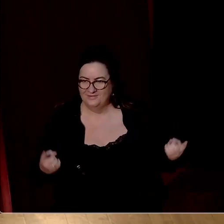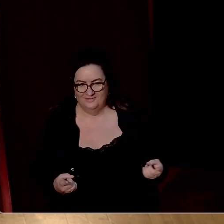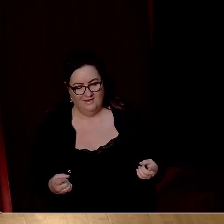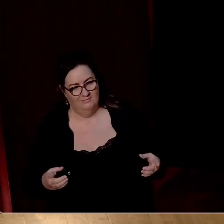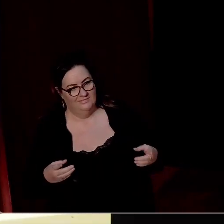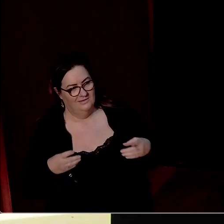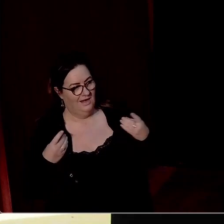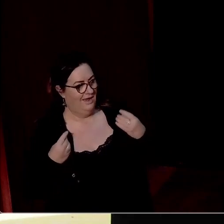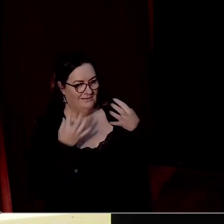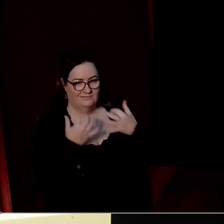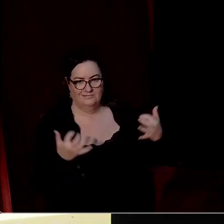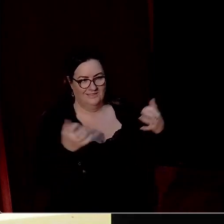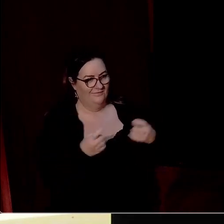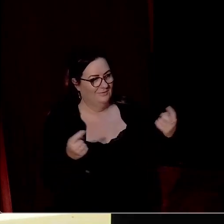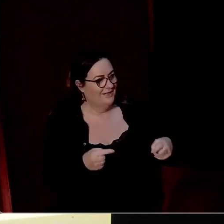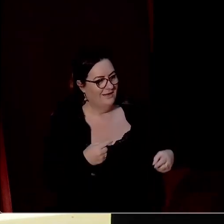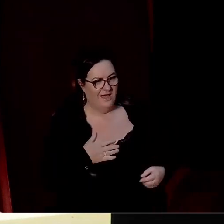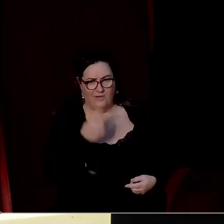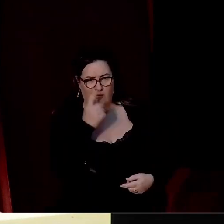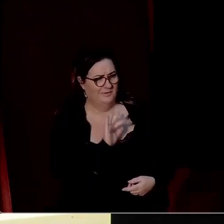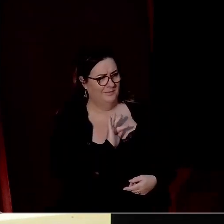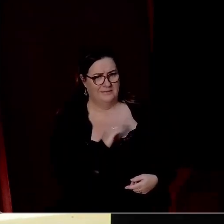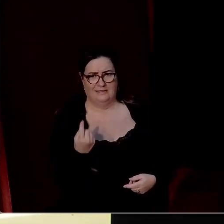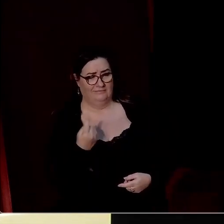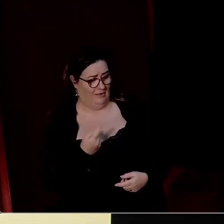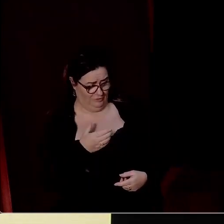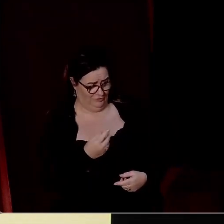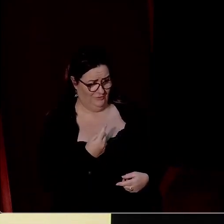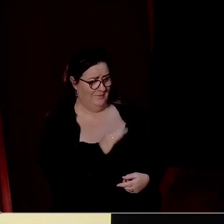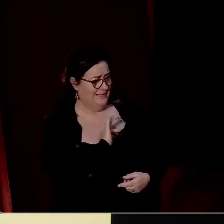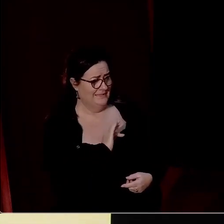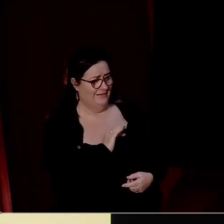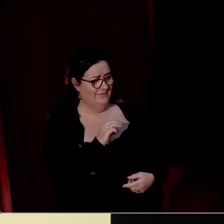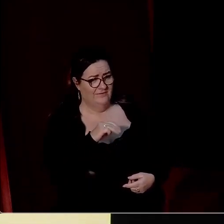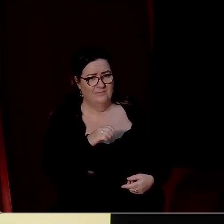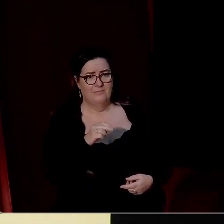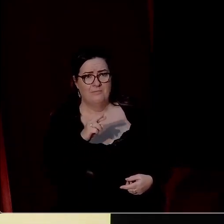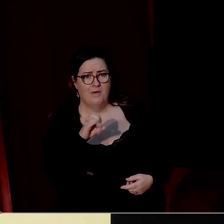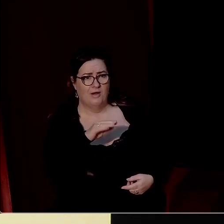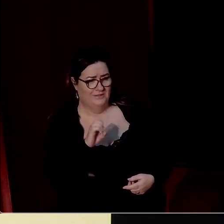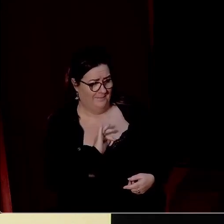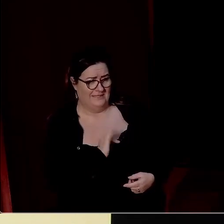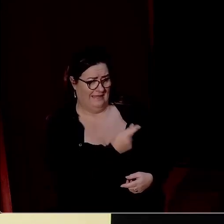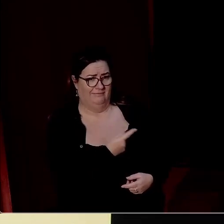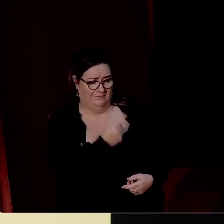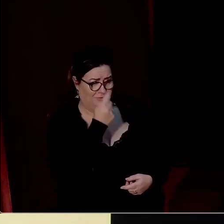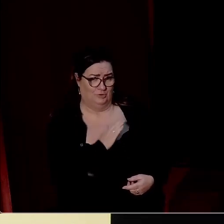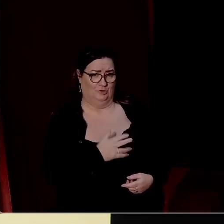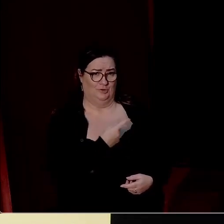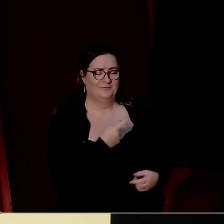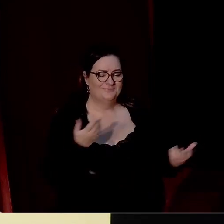And I'm delighted to see so many people in the room. I thought it was going to be a cosy conversation between Maurice Connor and myself.